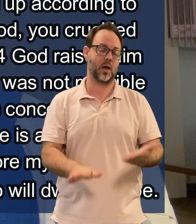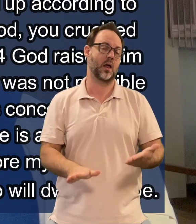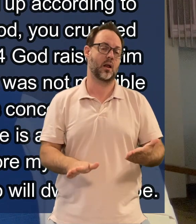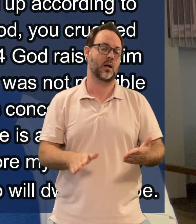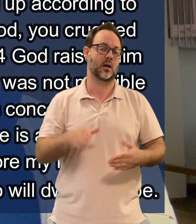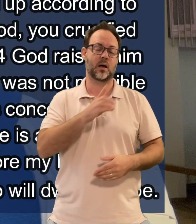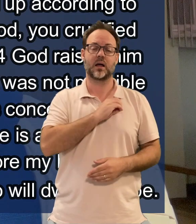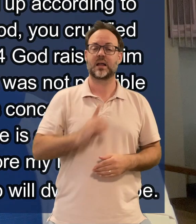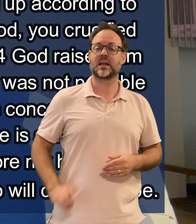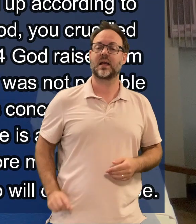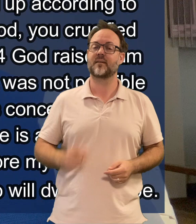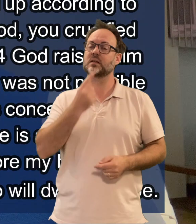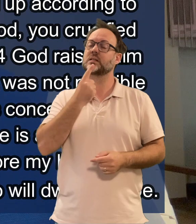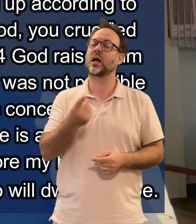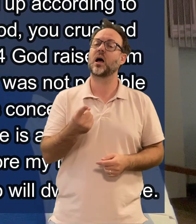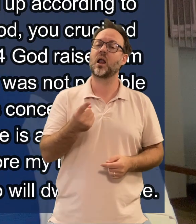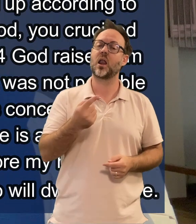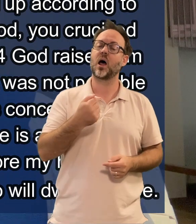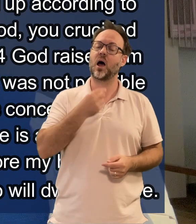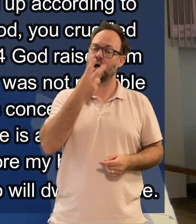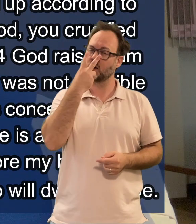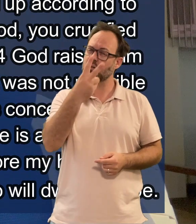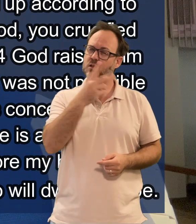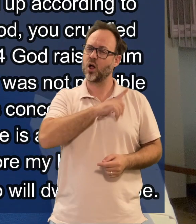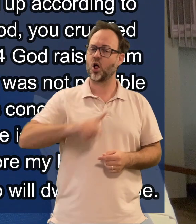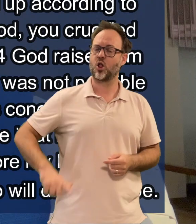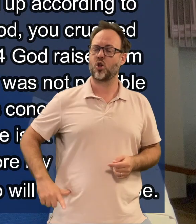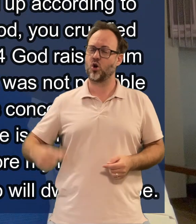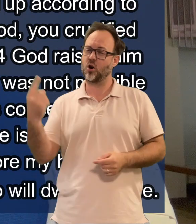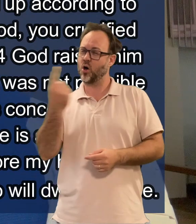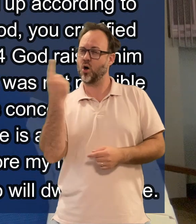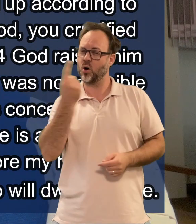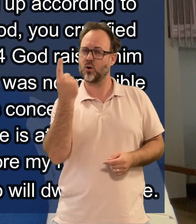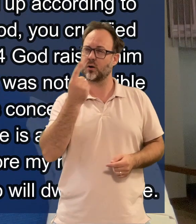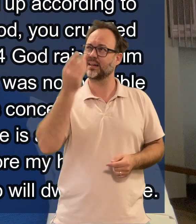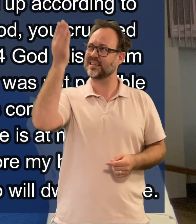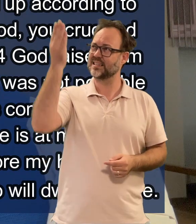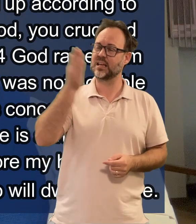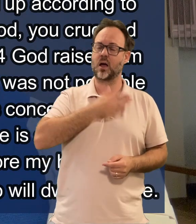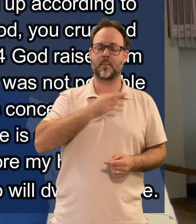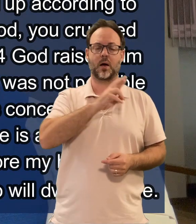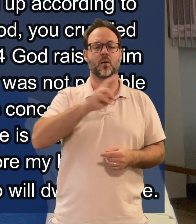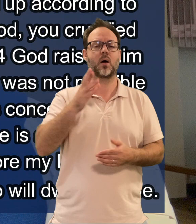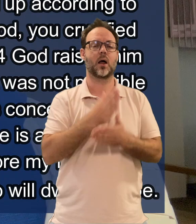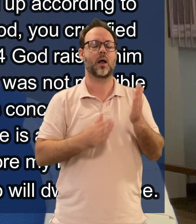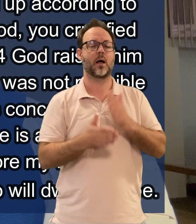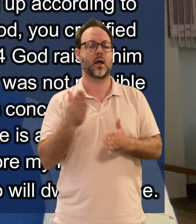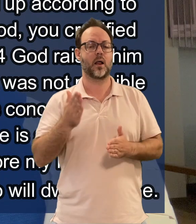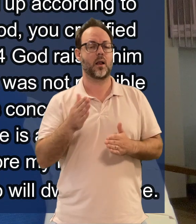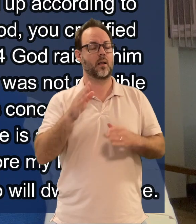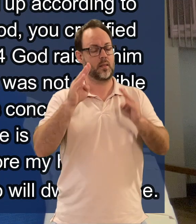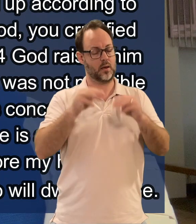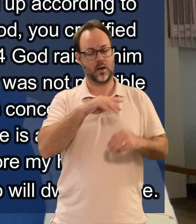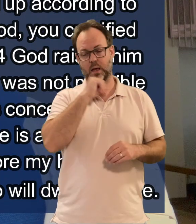For David says concerning him, I saw the Lord always before me, for he is at my right hand, that